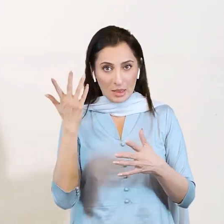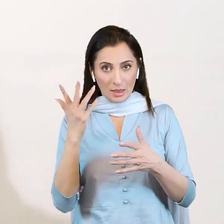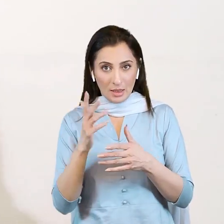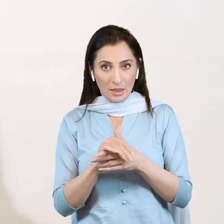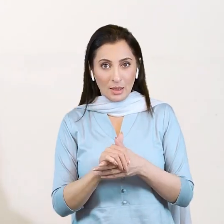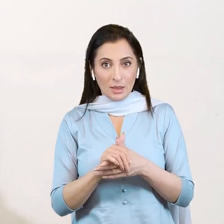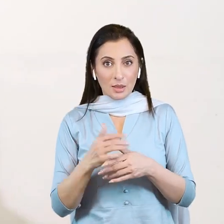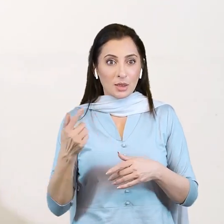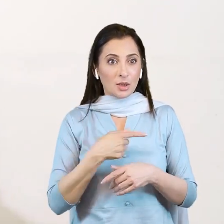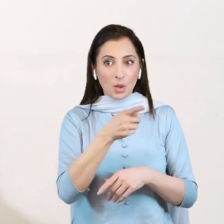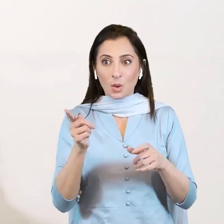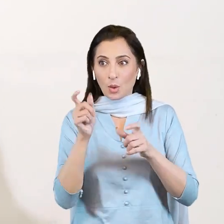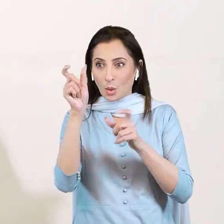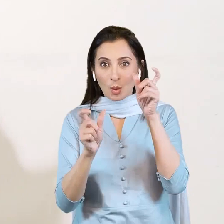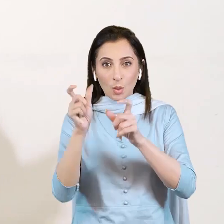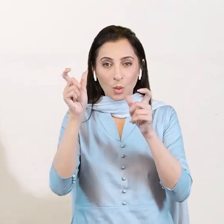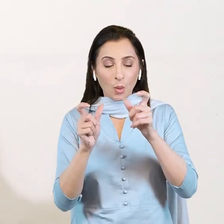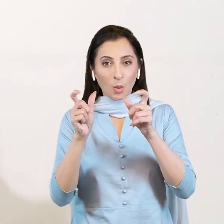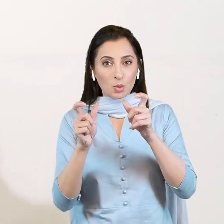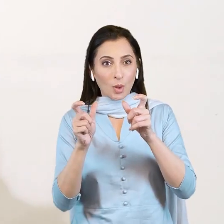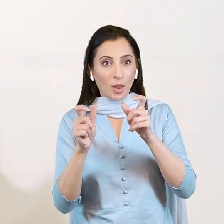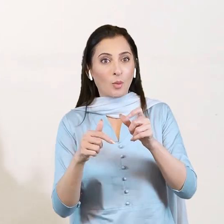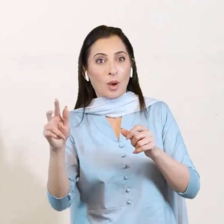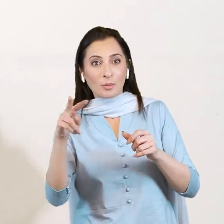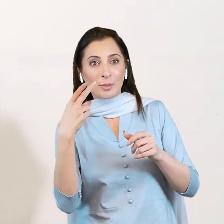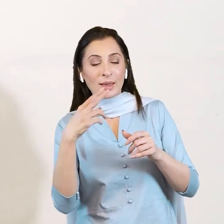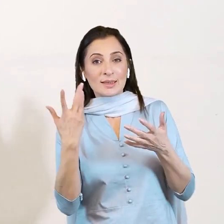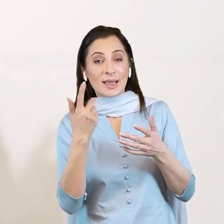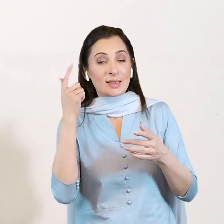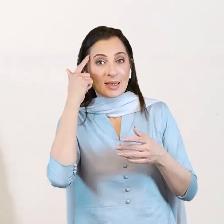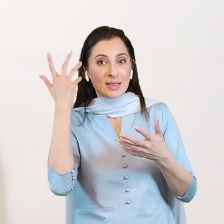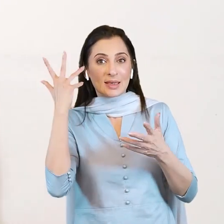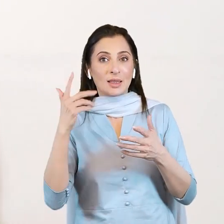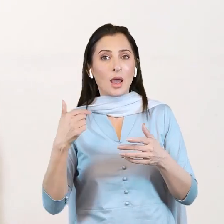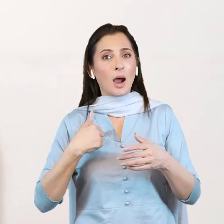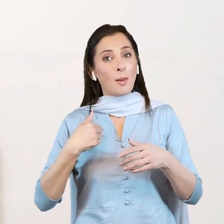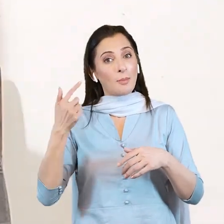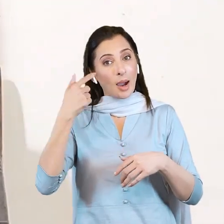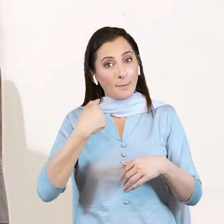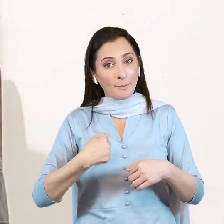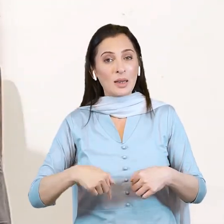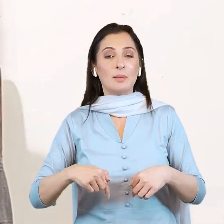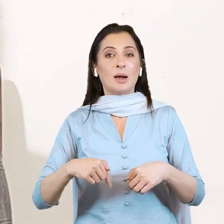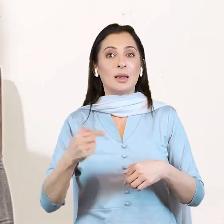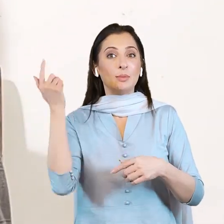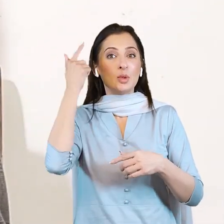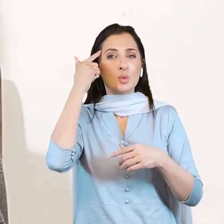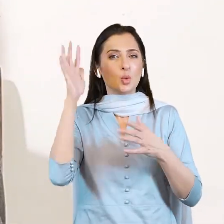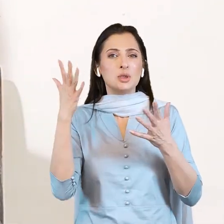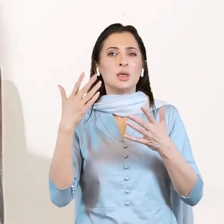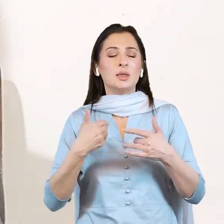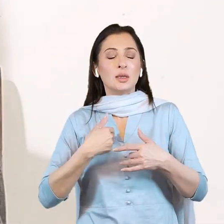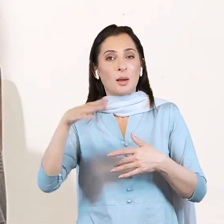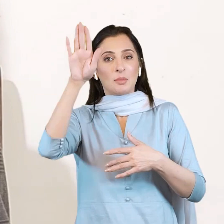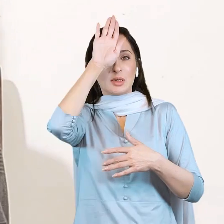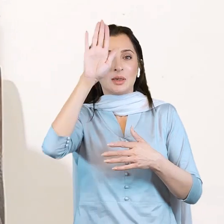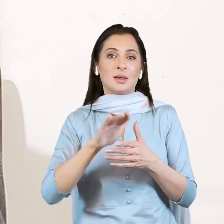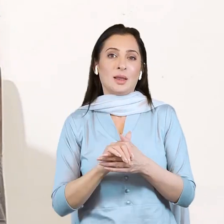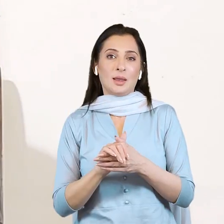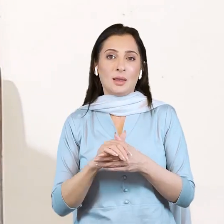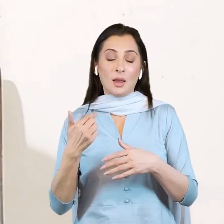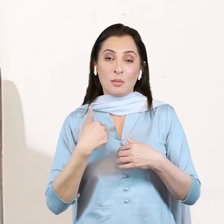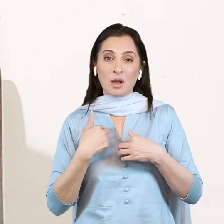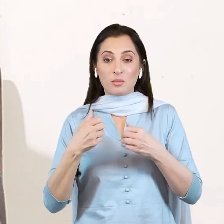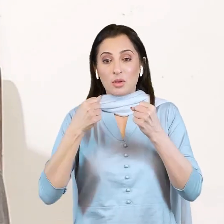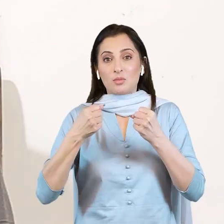because we can't imagine ourselves having that much power or that much purpose. I can bet that when I said the word leader, the